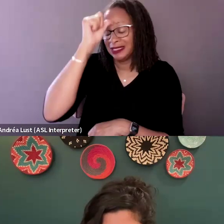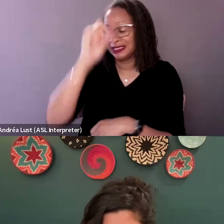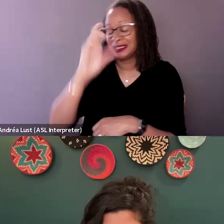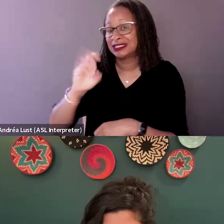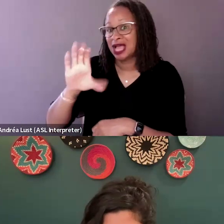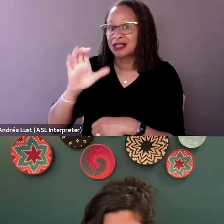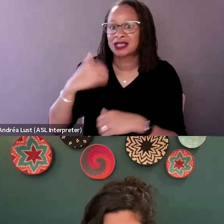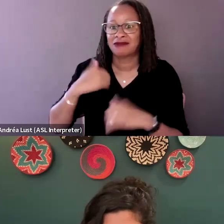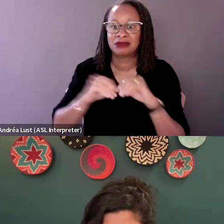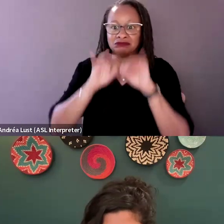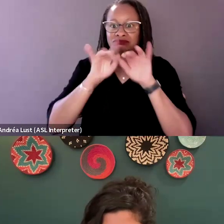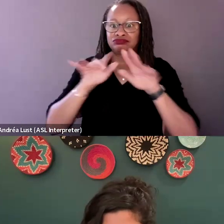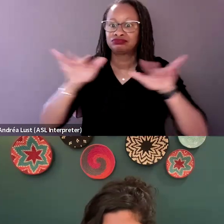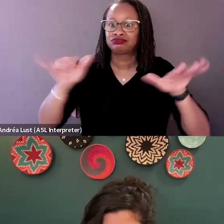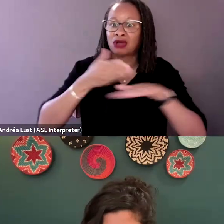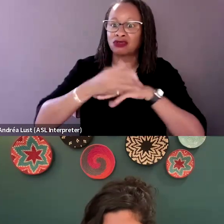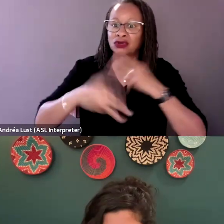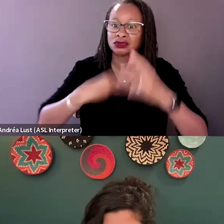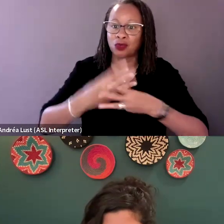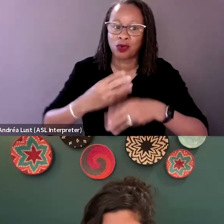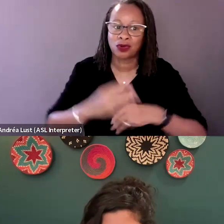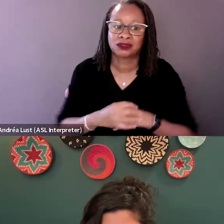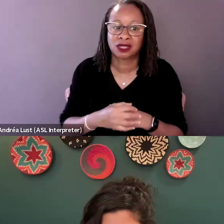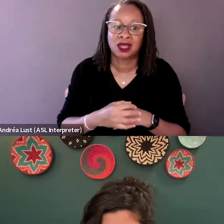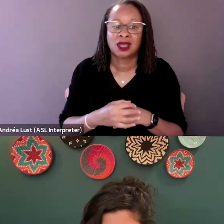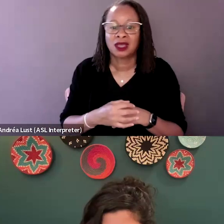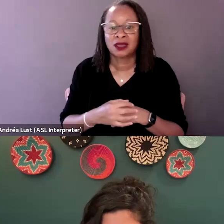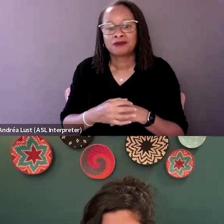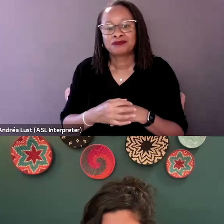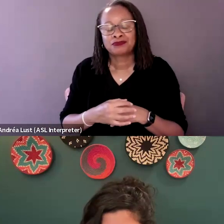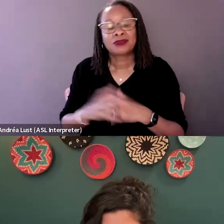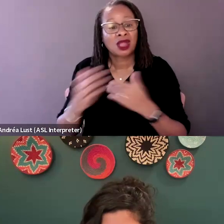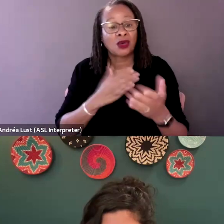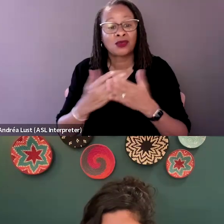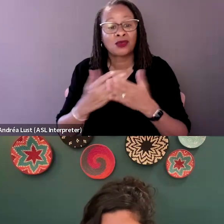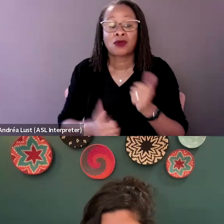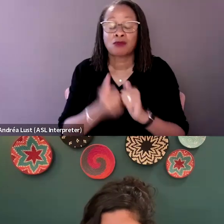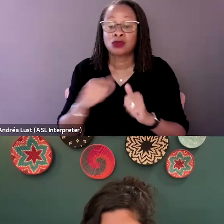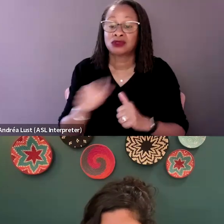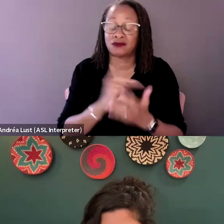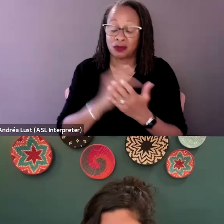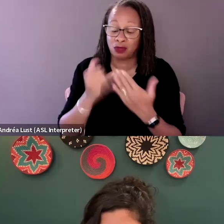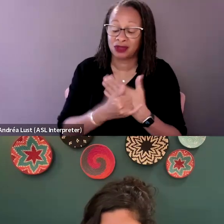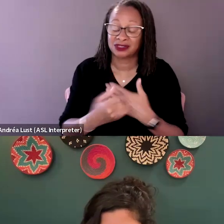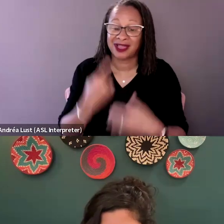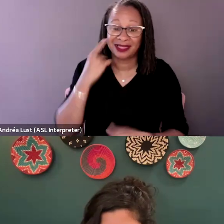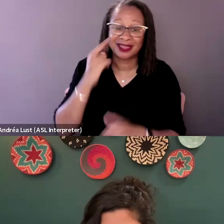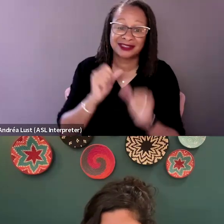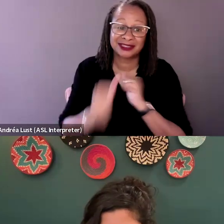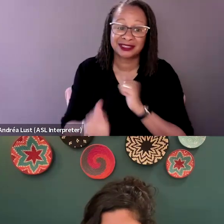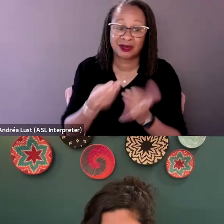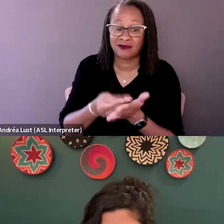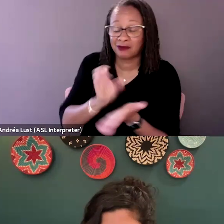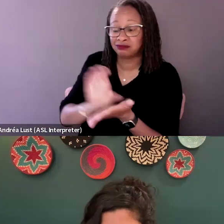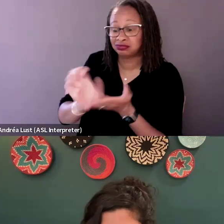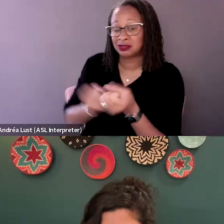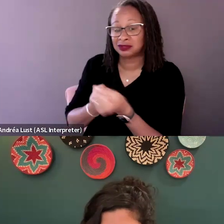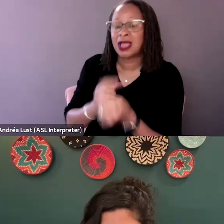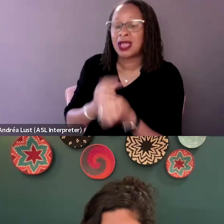a living room conversation between friends. And finally, this brings us to what our panel is